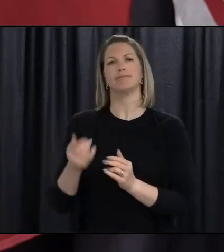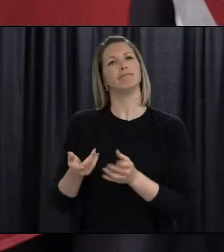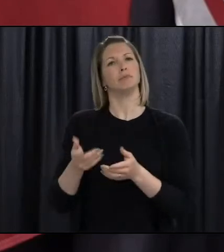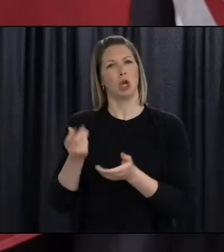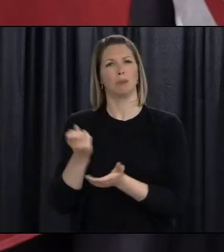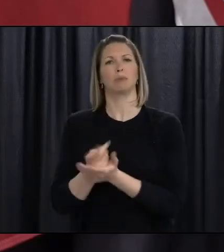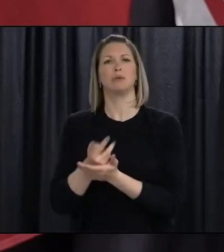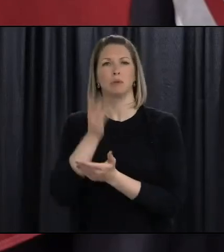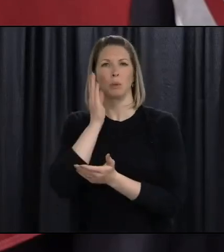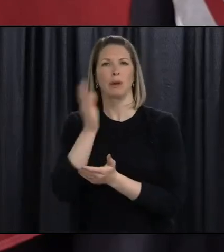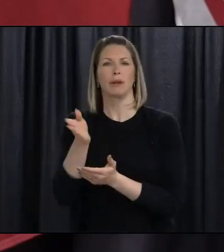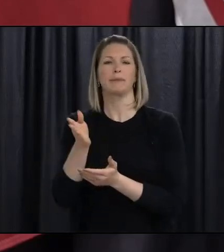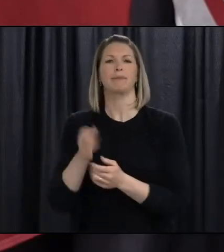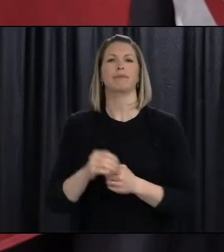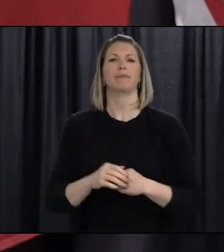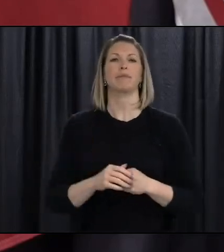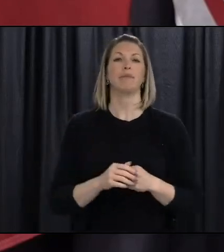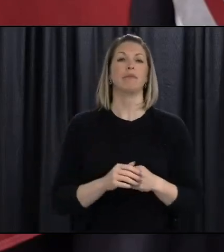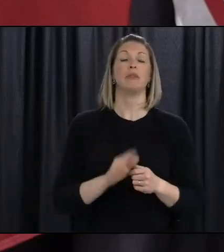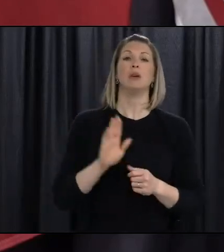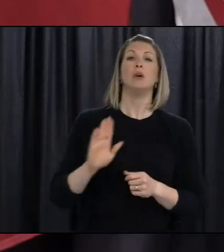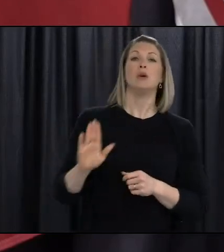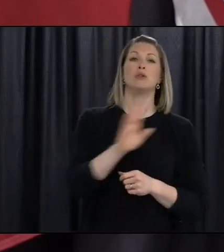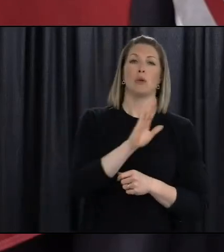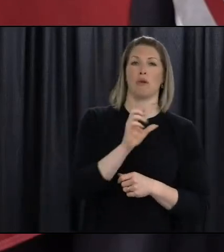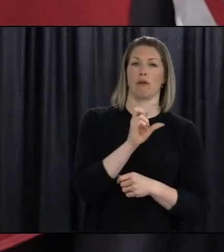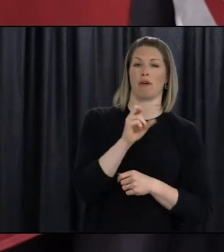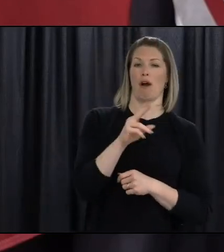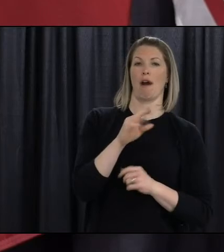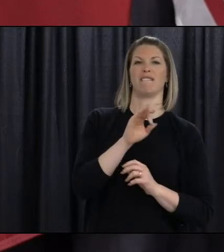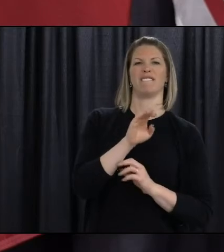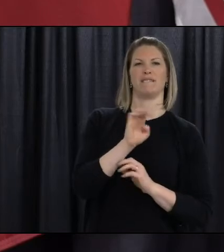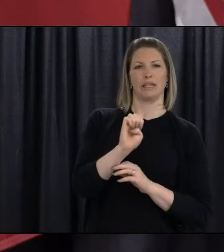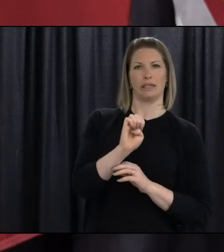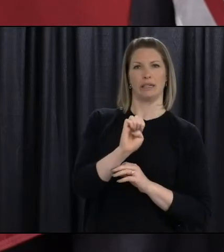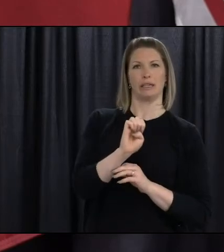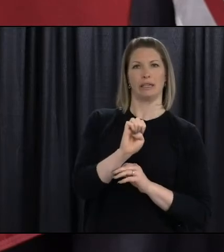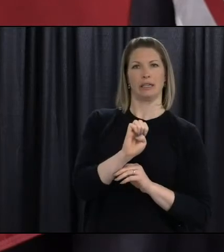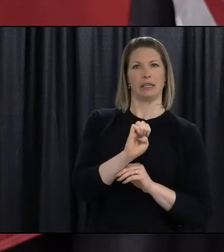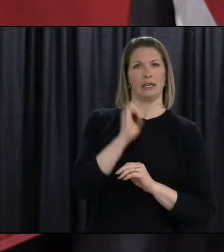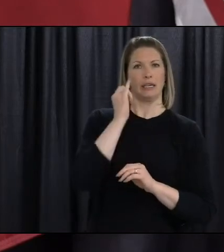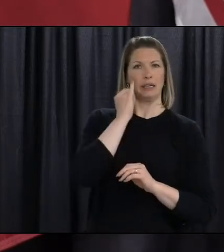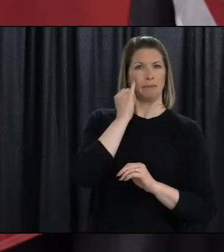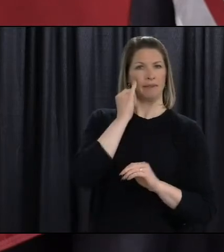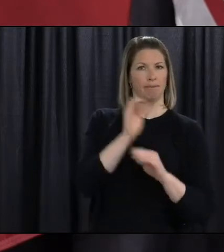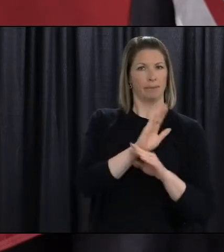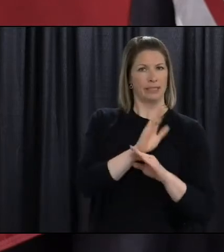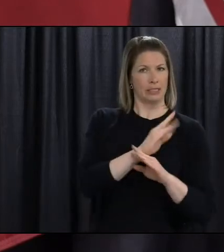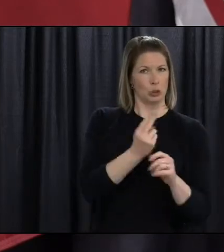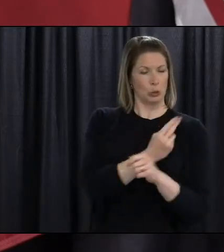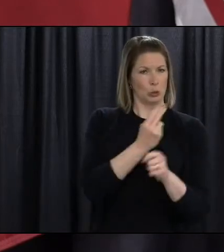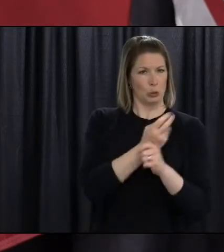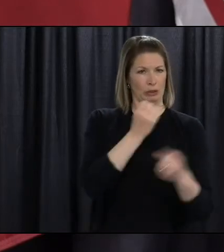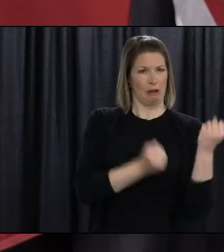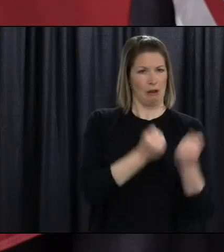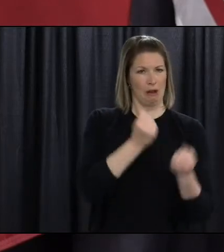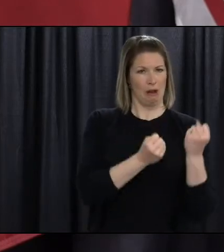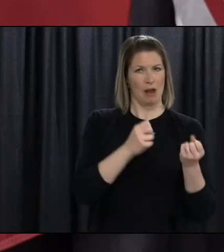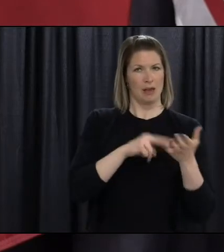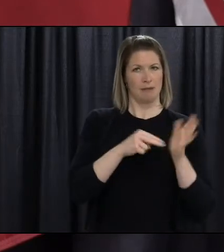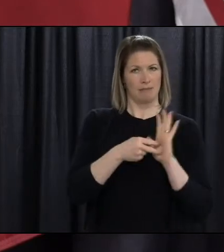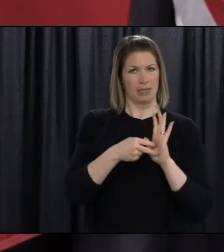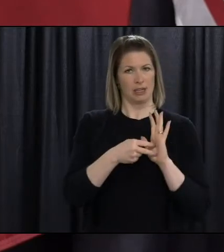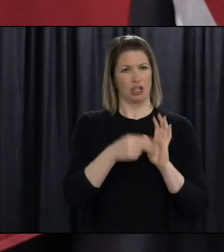eligible to have this portion of your vehicle registration fees refunded. We have deferred the requirement for businesses